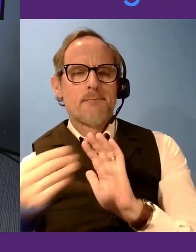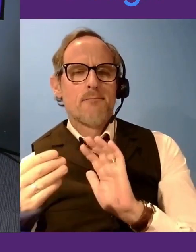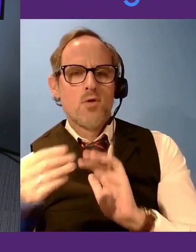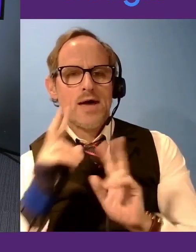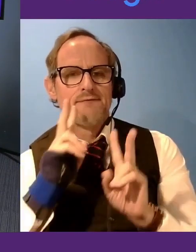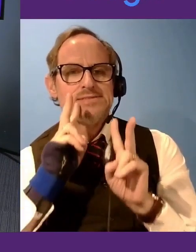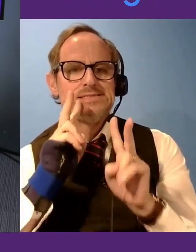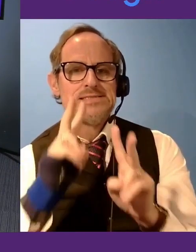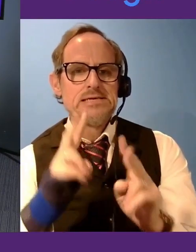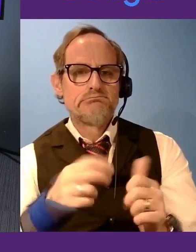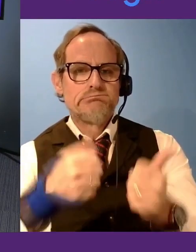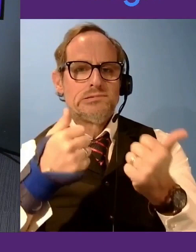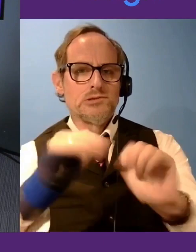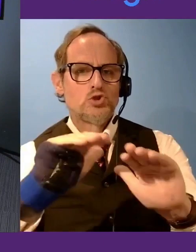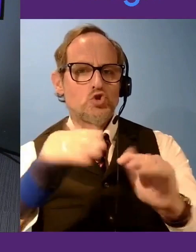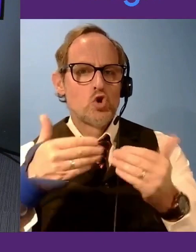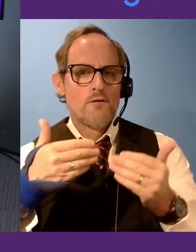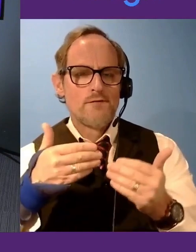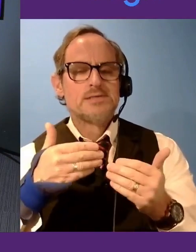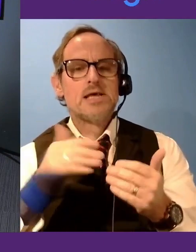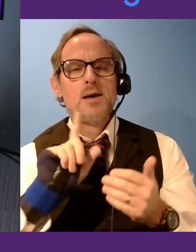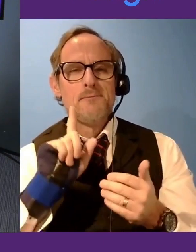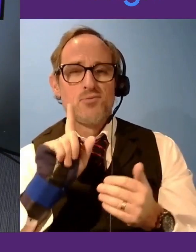self-serving for HSBC, but